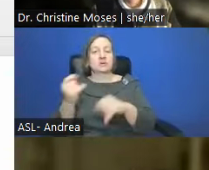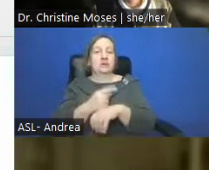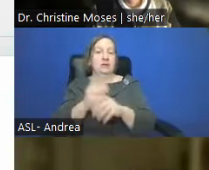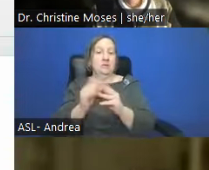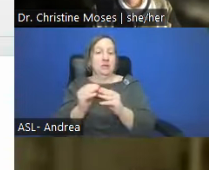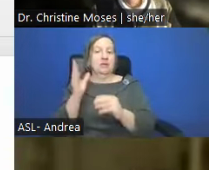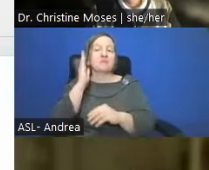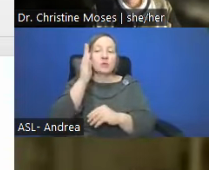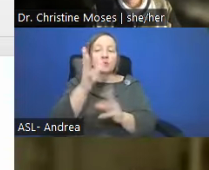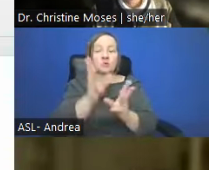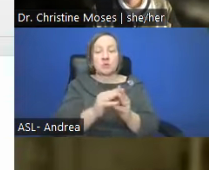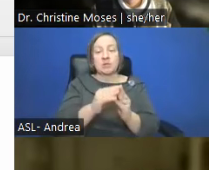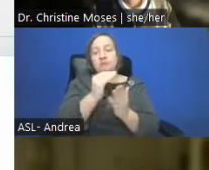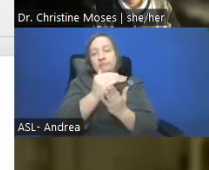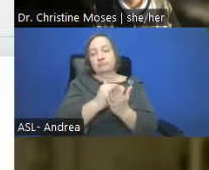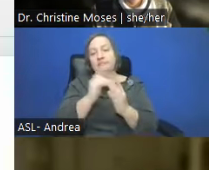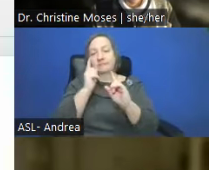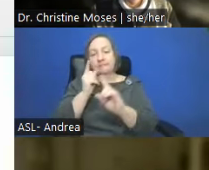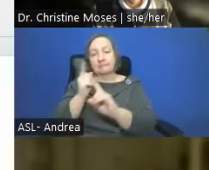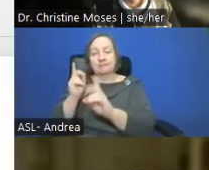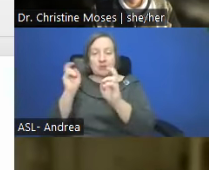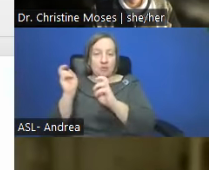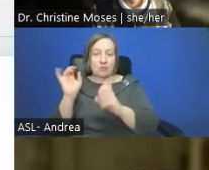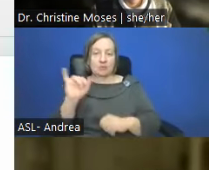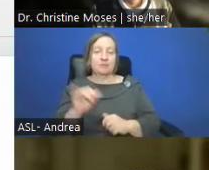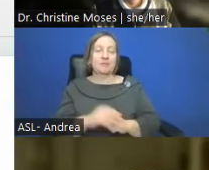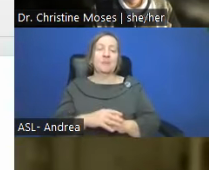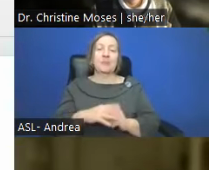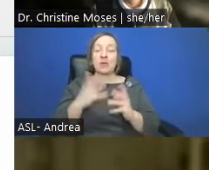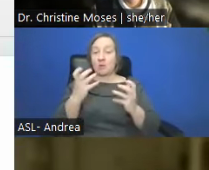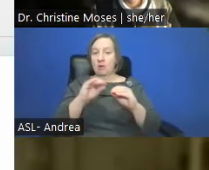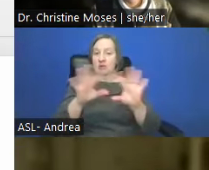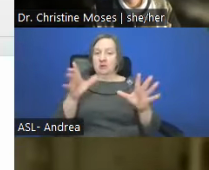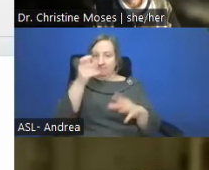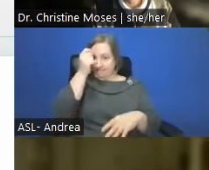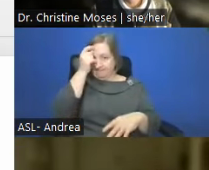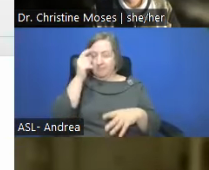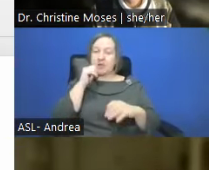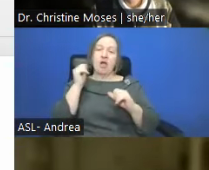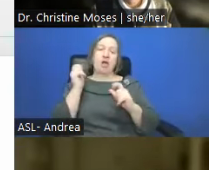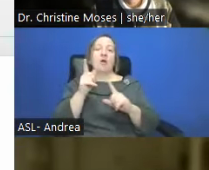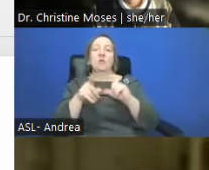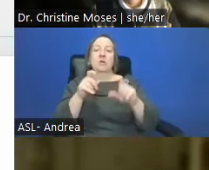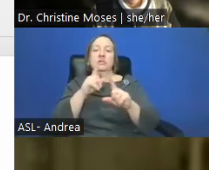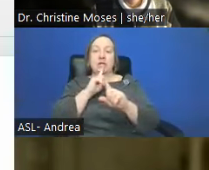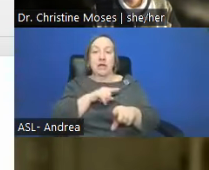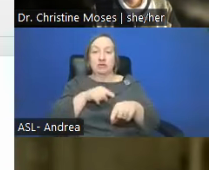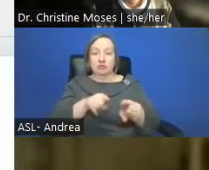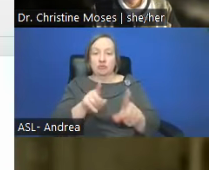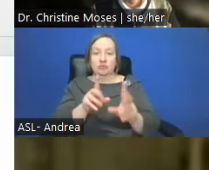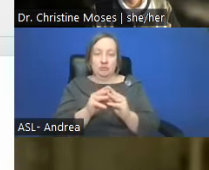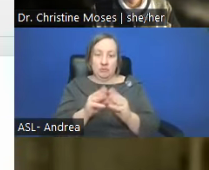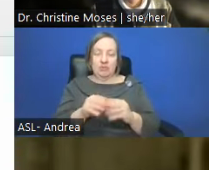and future meetings agenda topics. We'd like to be clear that not all questions will be answered during the meeting, but